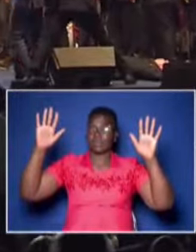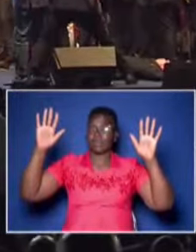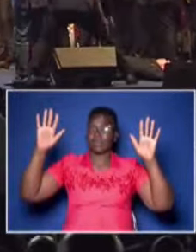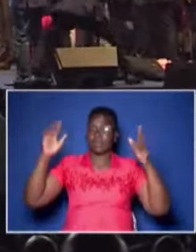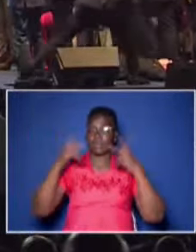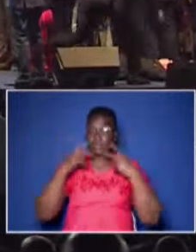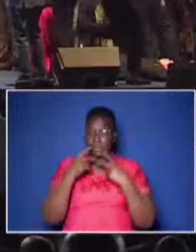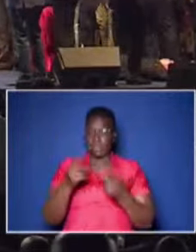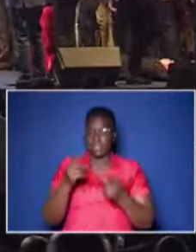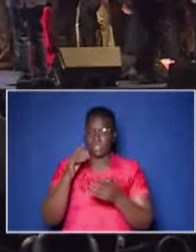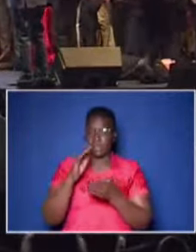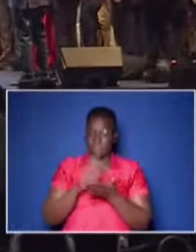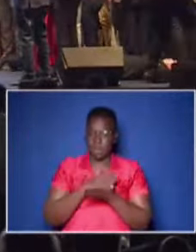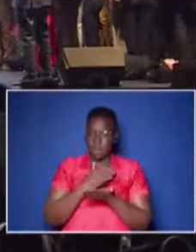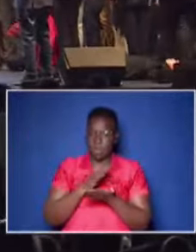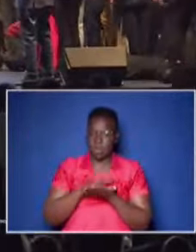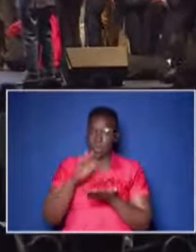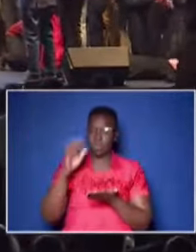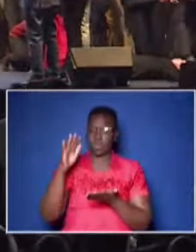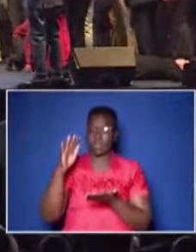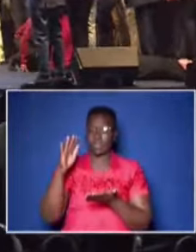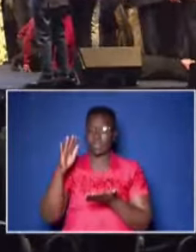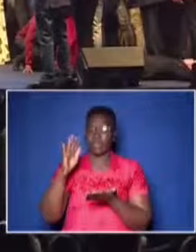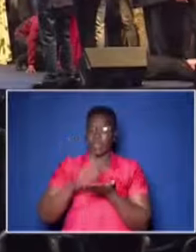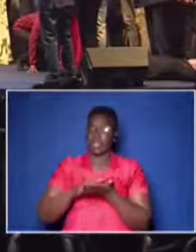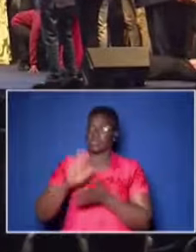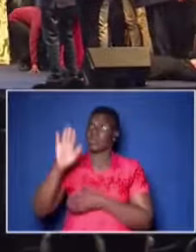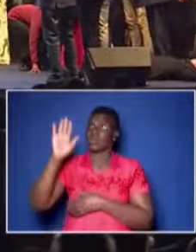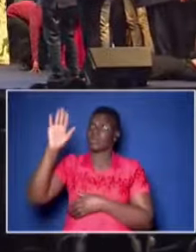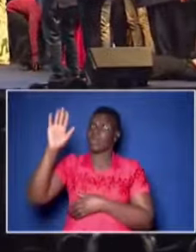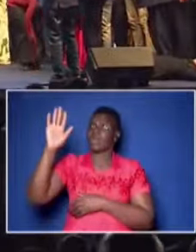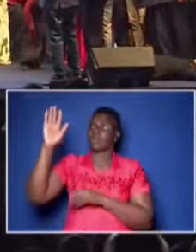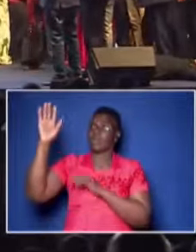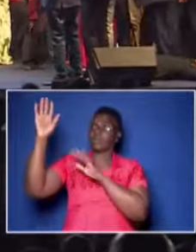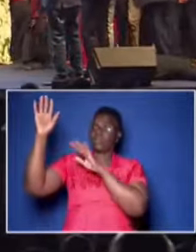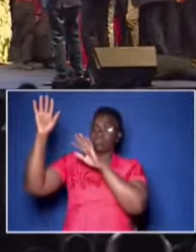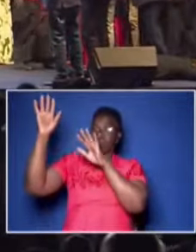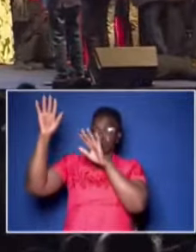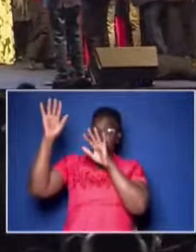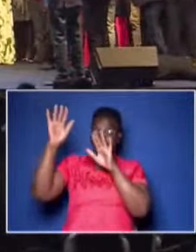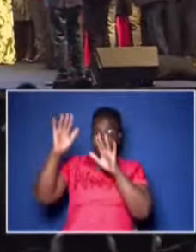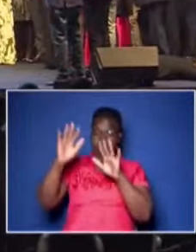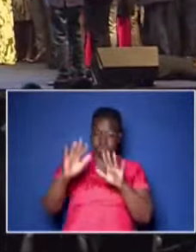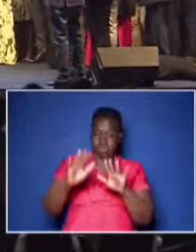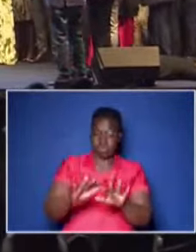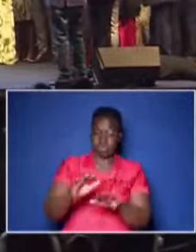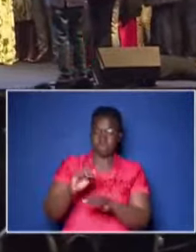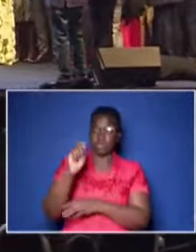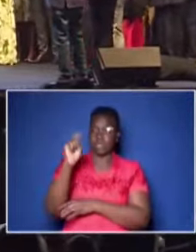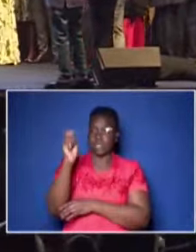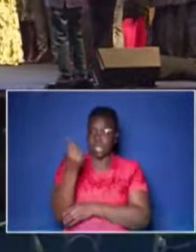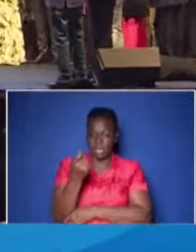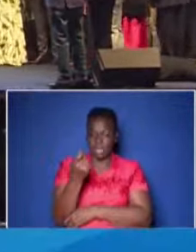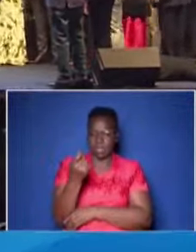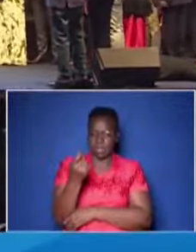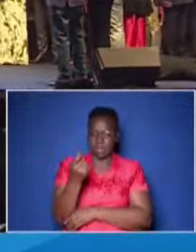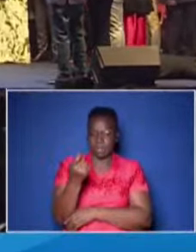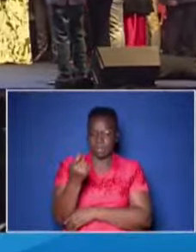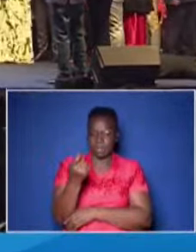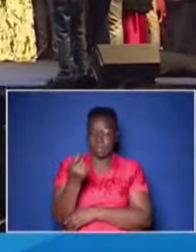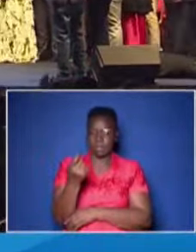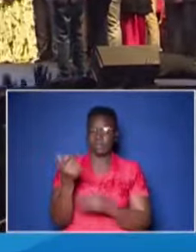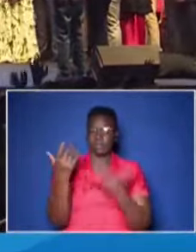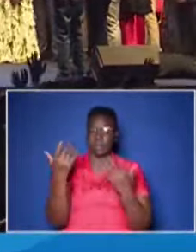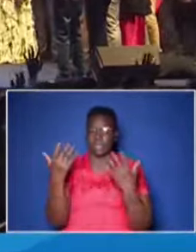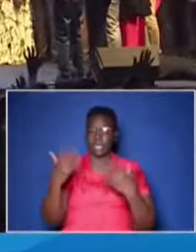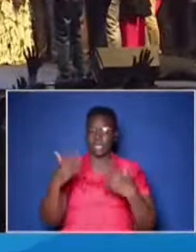glory you're going to see his glory come down on Kenya you believe it lift your hands and ask God